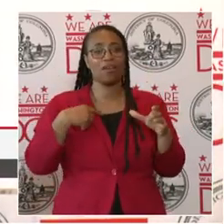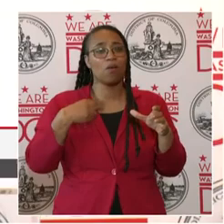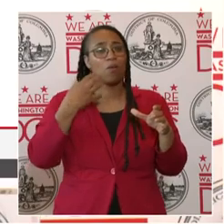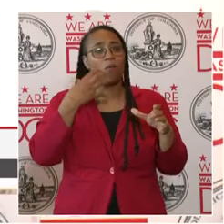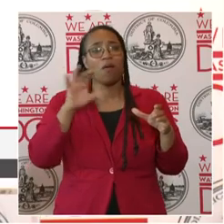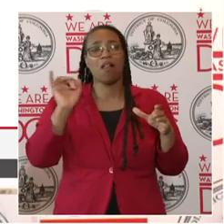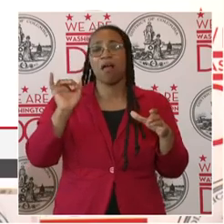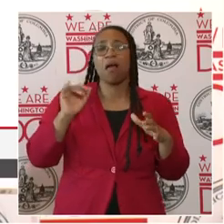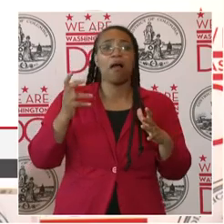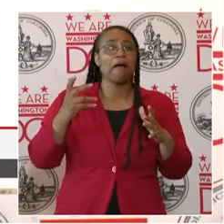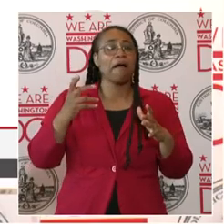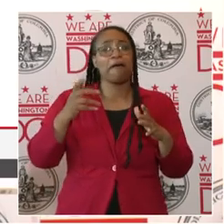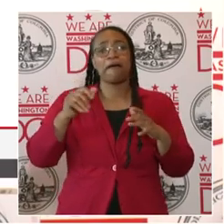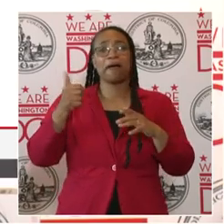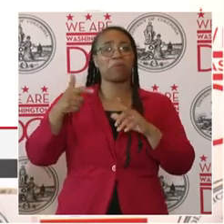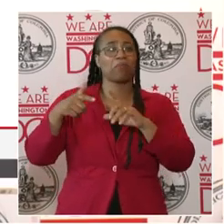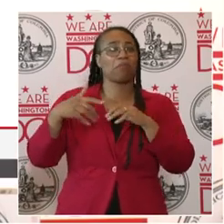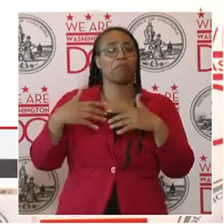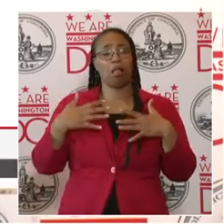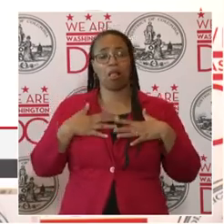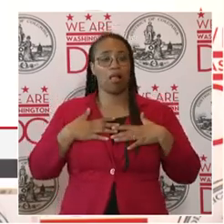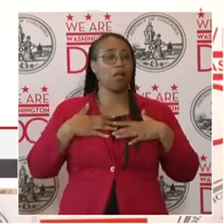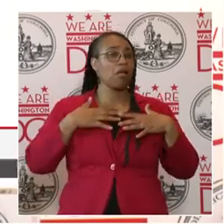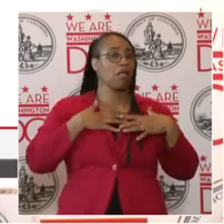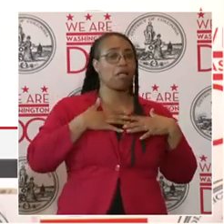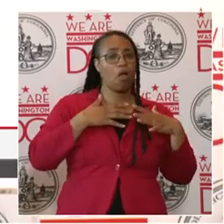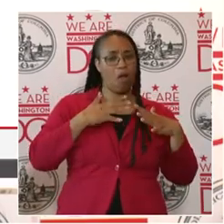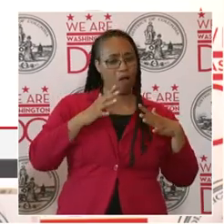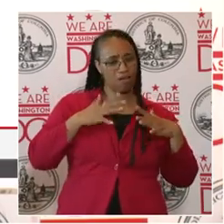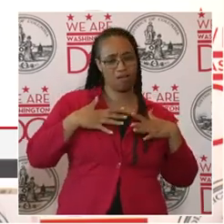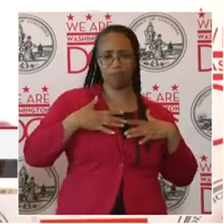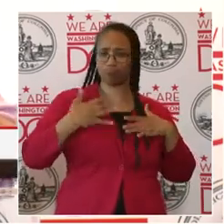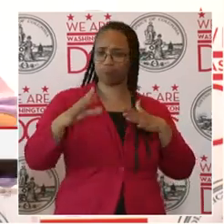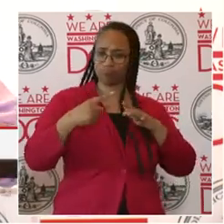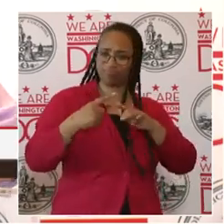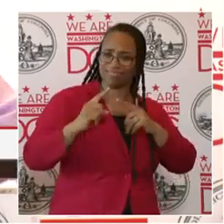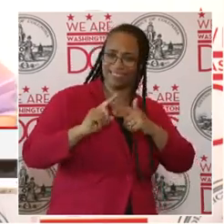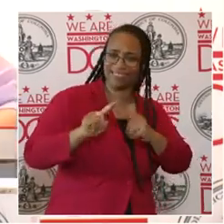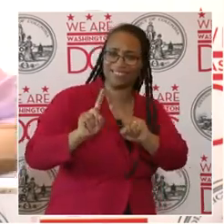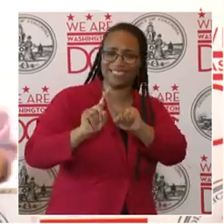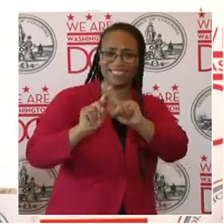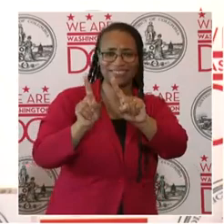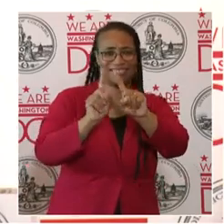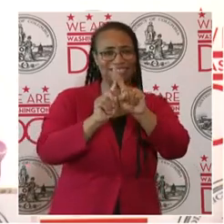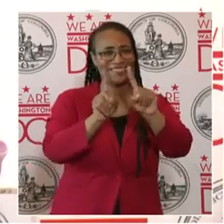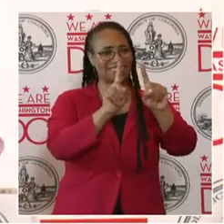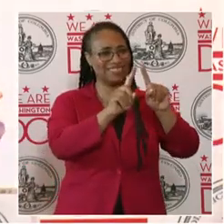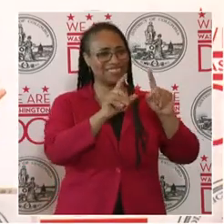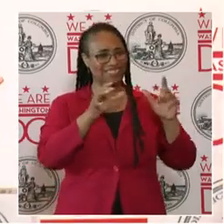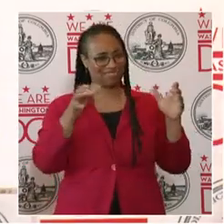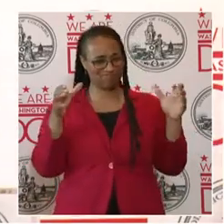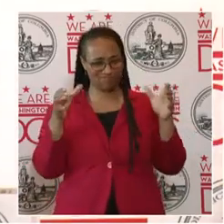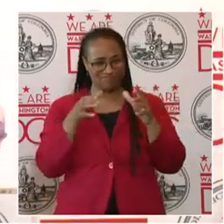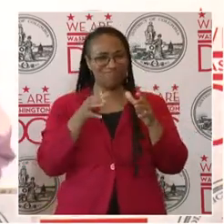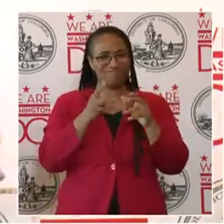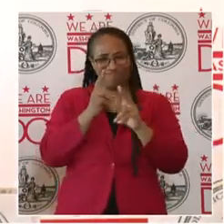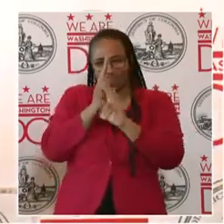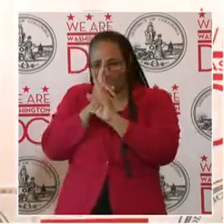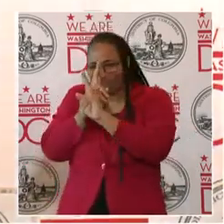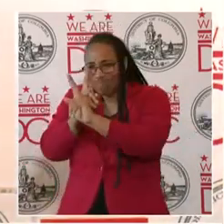to people like me who don't get a voice. I'm here for you. So I'm honored. Thank you so much, y'all. Thank you, Mayor